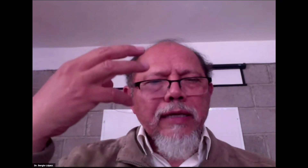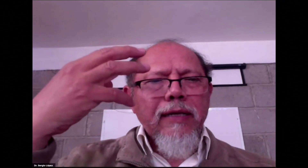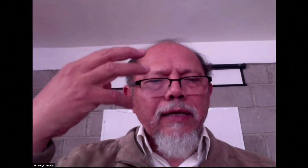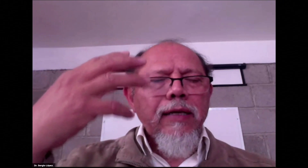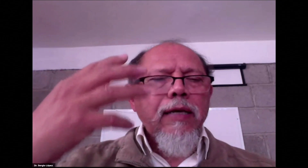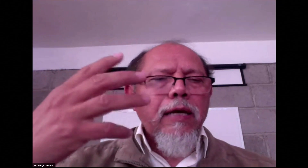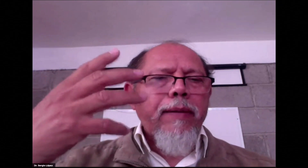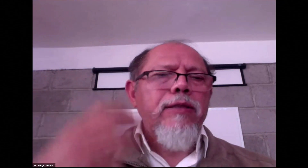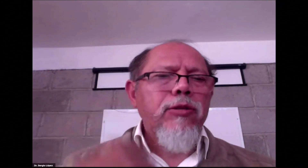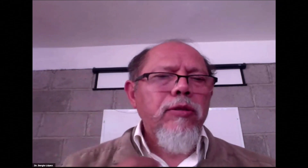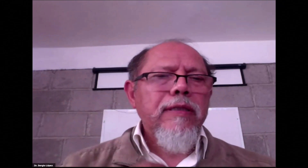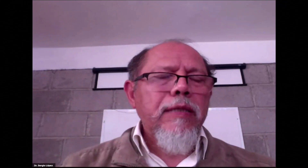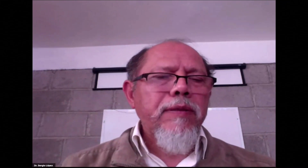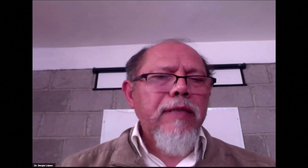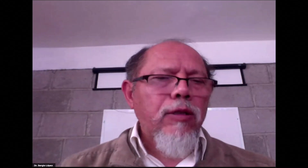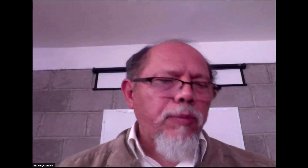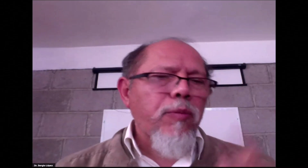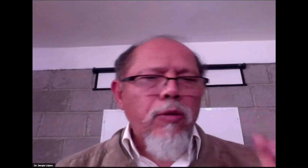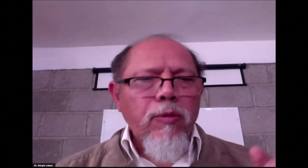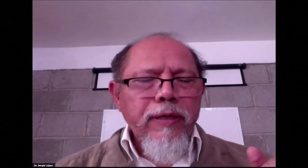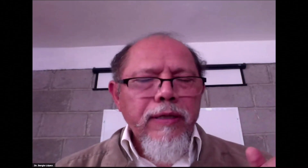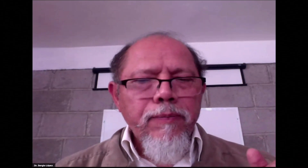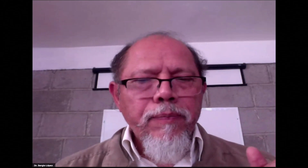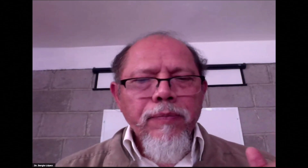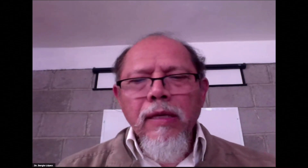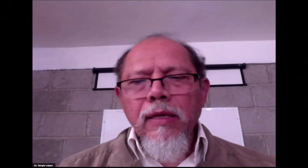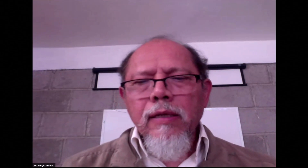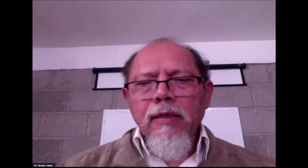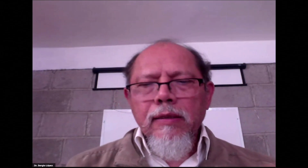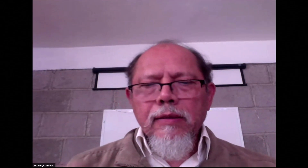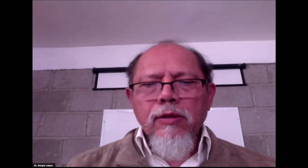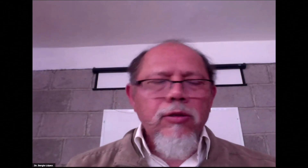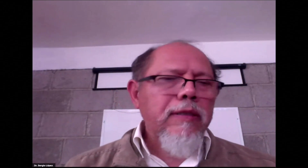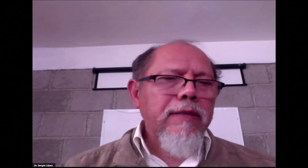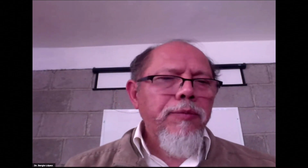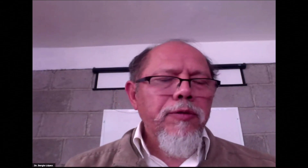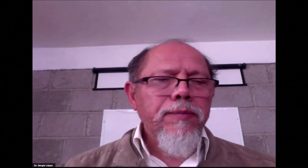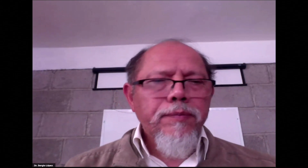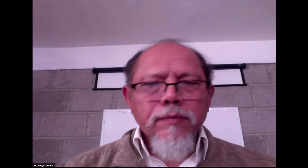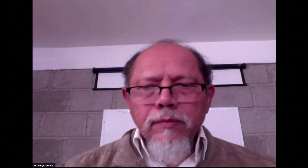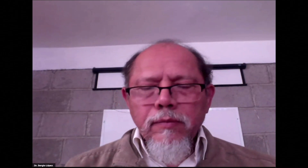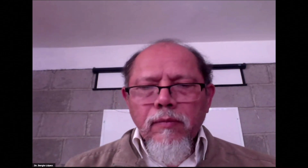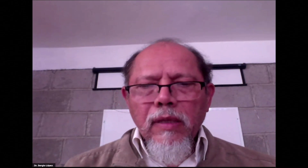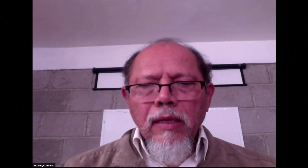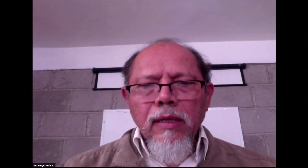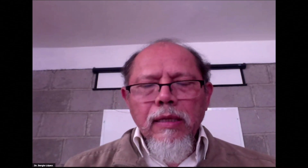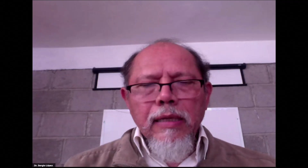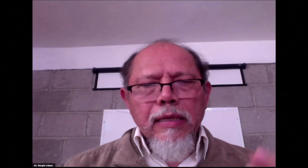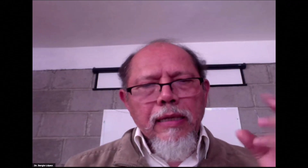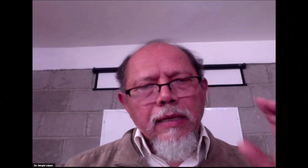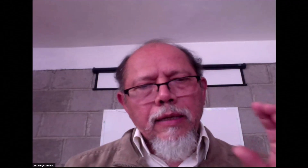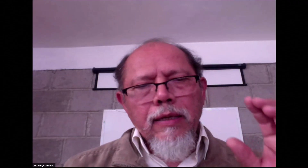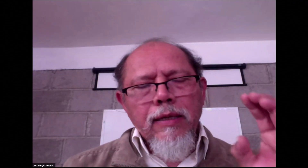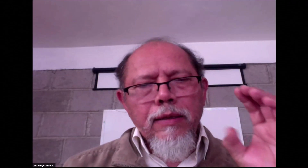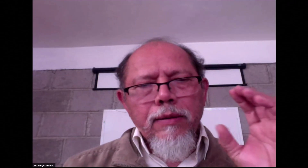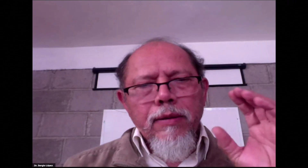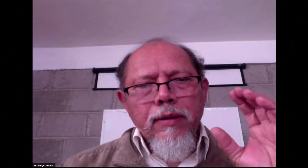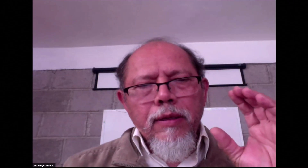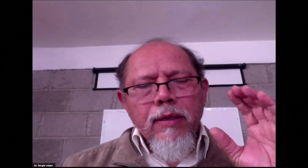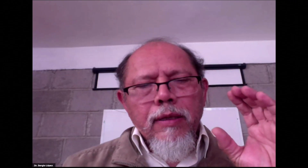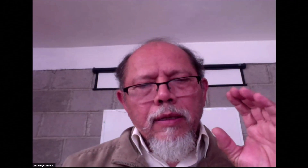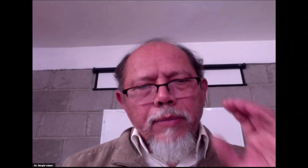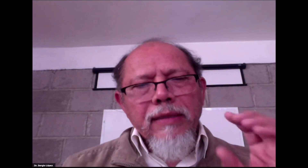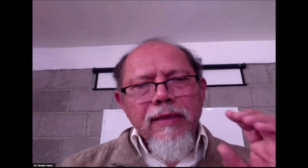process of inner articulation. So I am in this state, but I can move. So we say